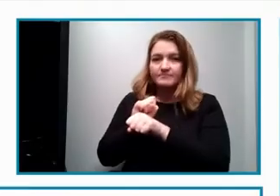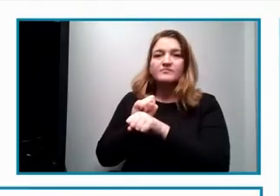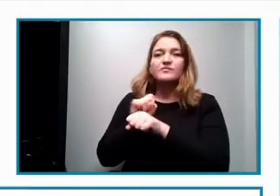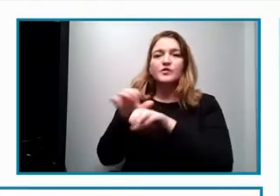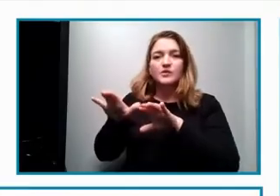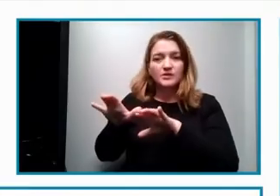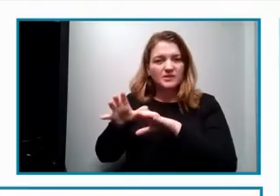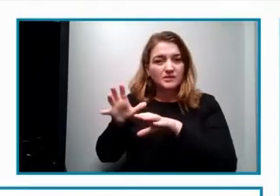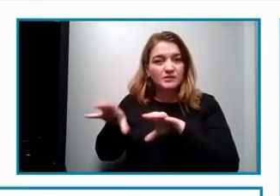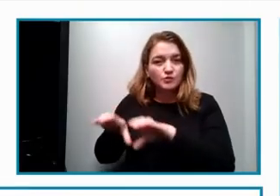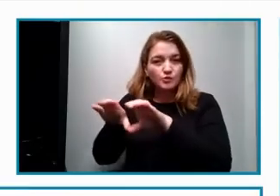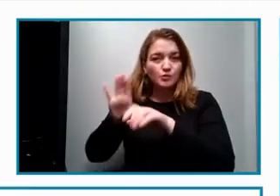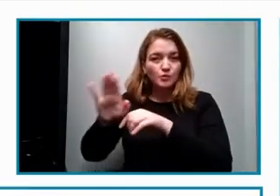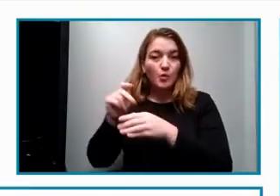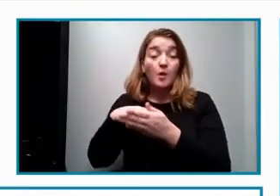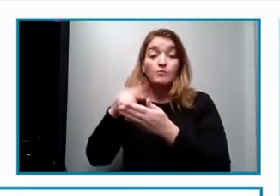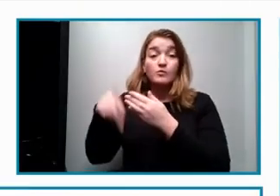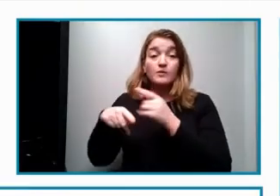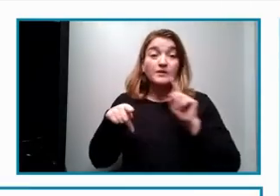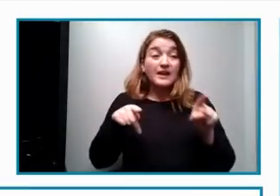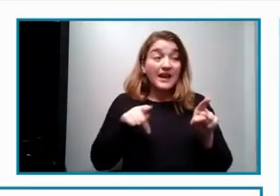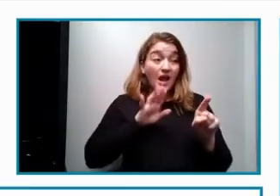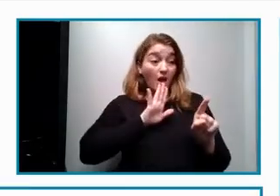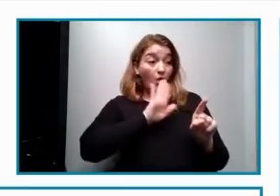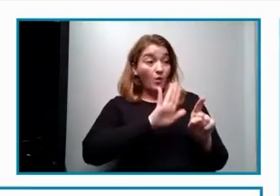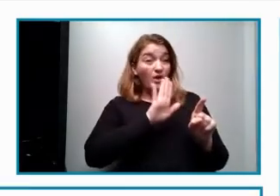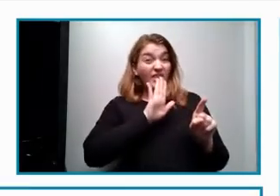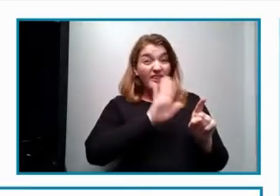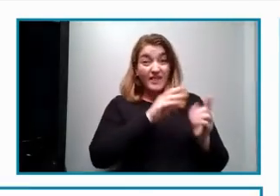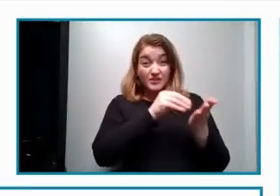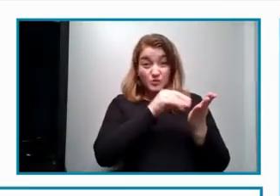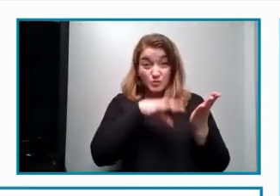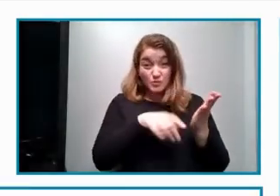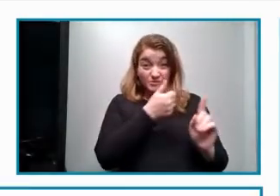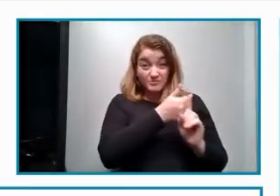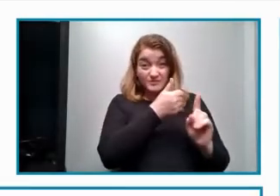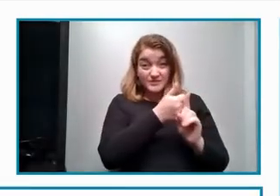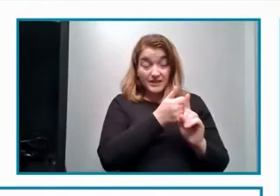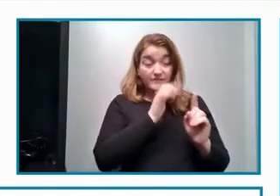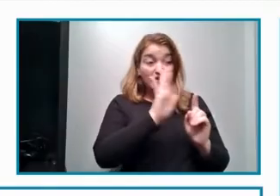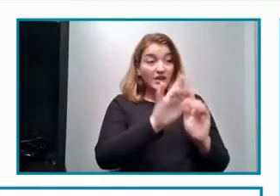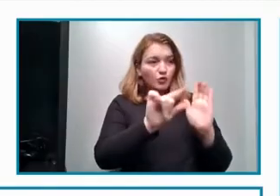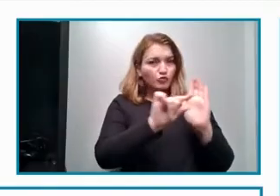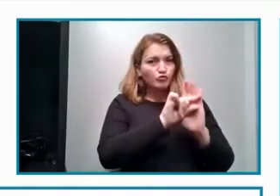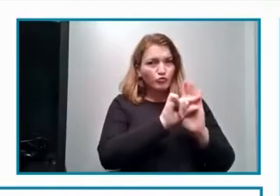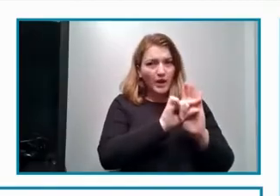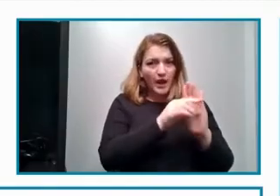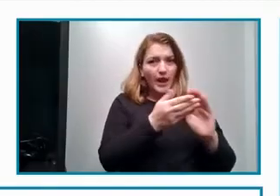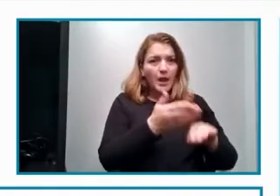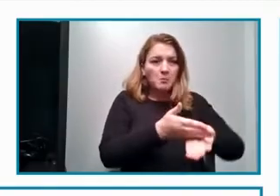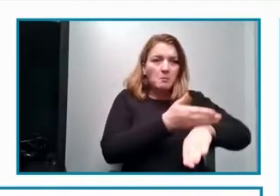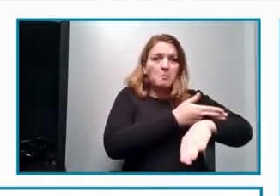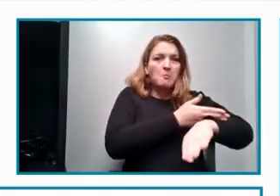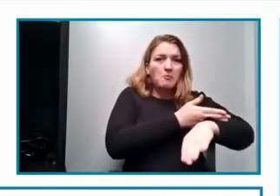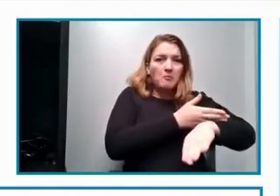grades. That is your outcome. Students increased their knowledge and skills around